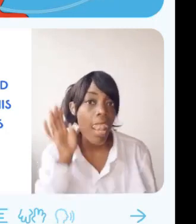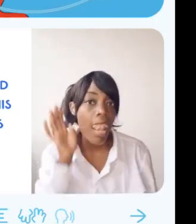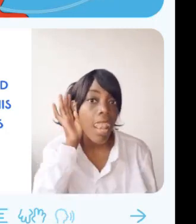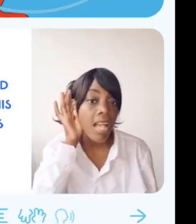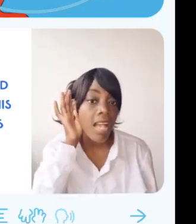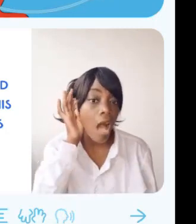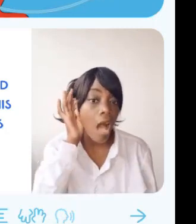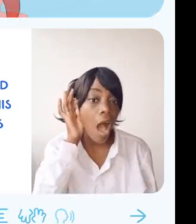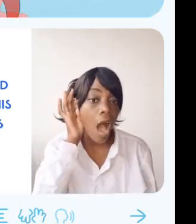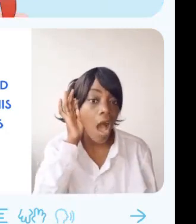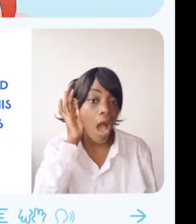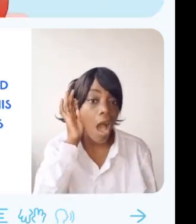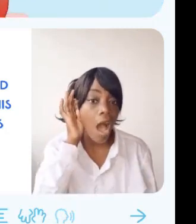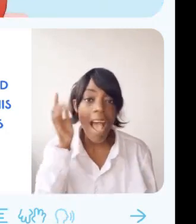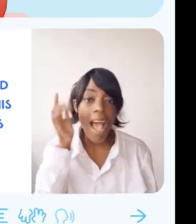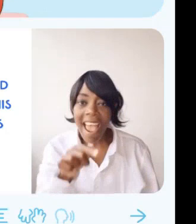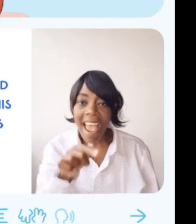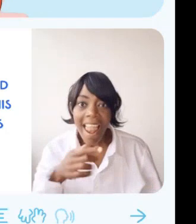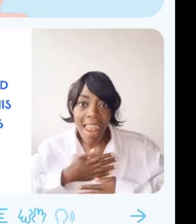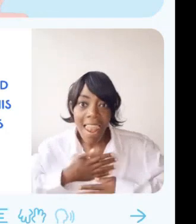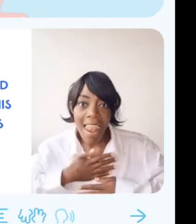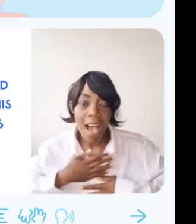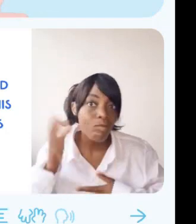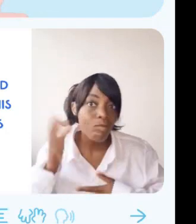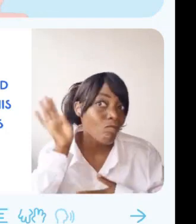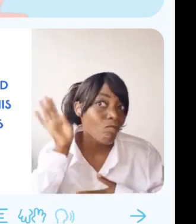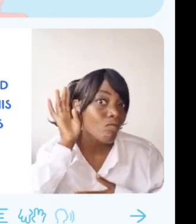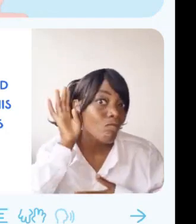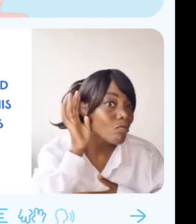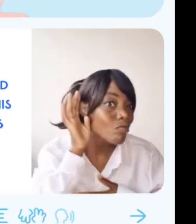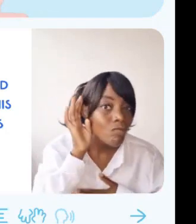middle, it's a big blue circle, which means it's music.